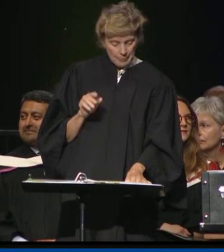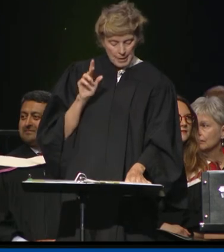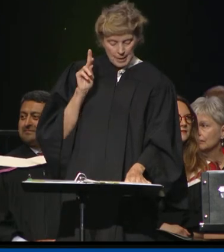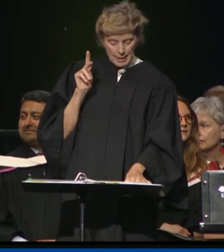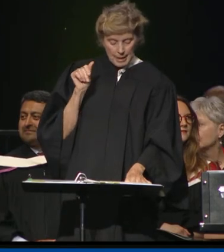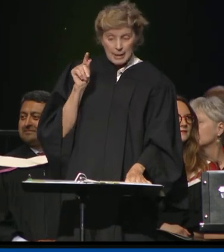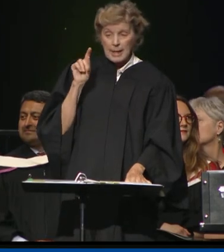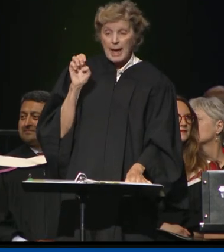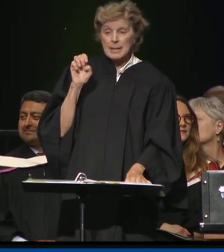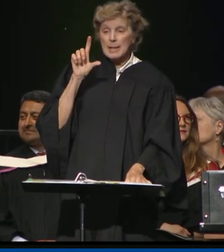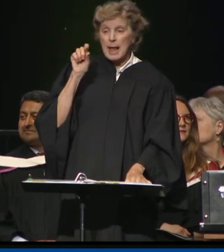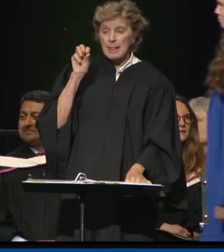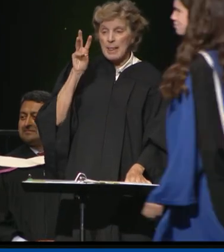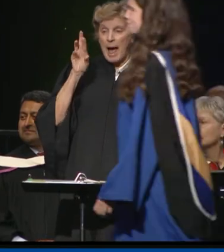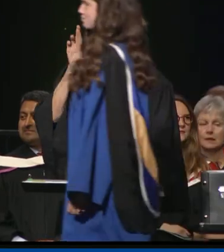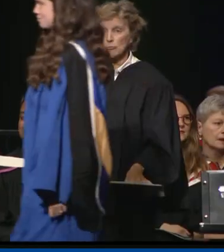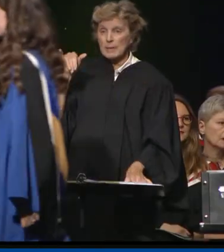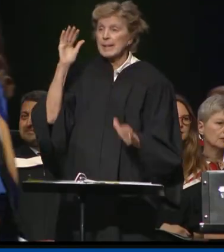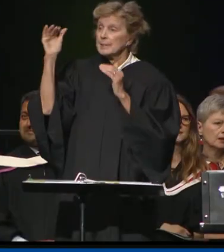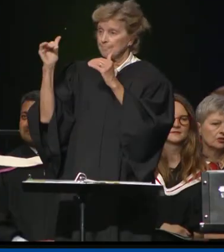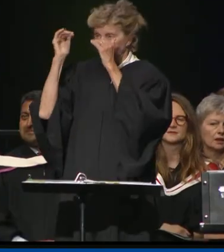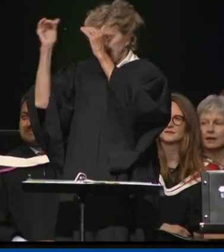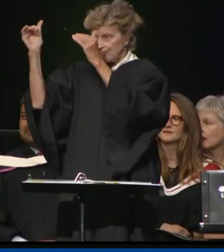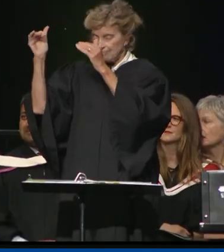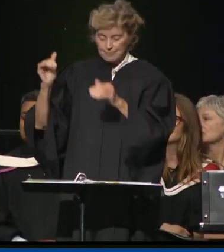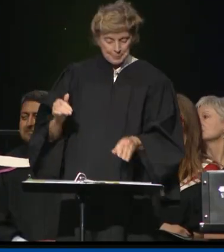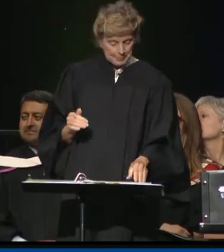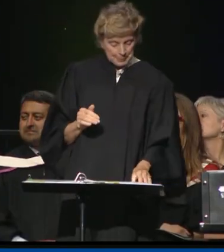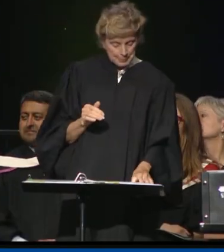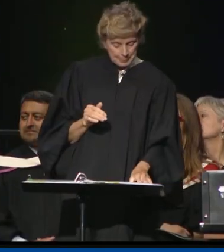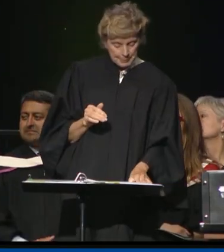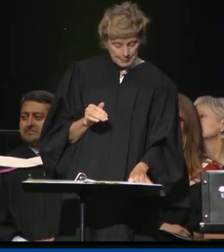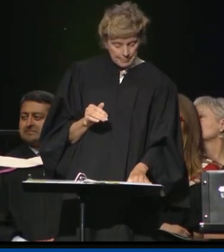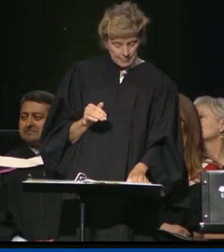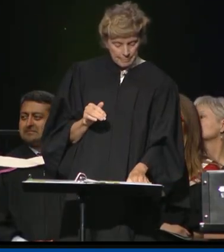Kate Lowry, with distinction.